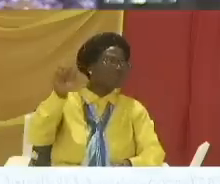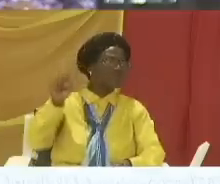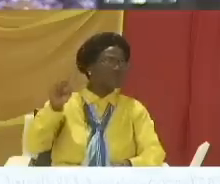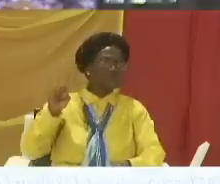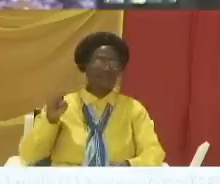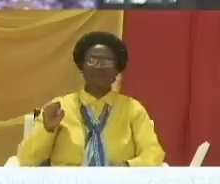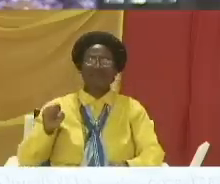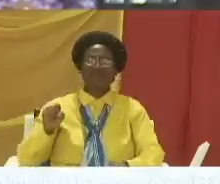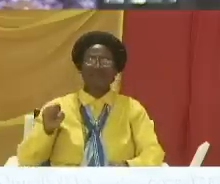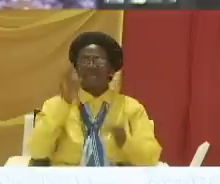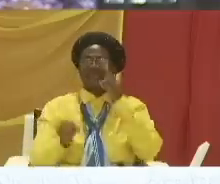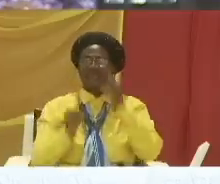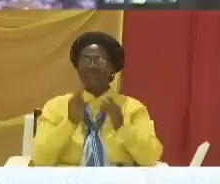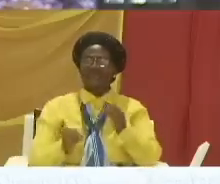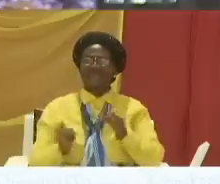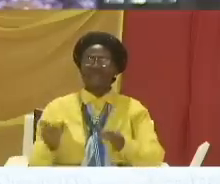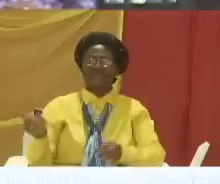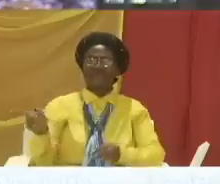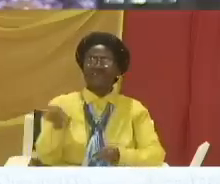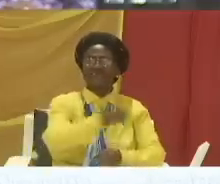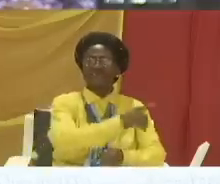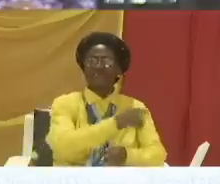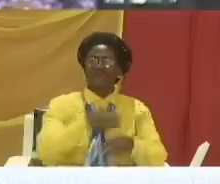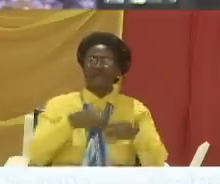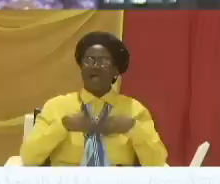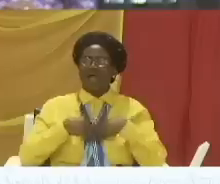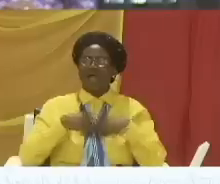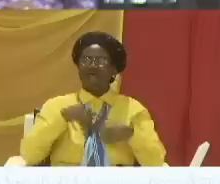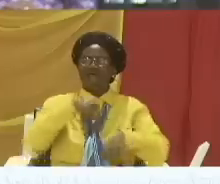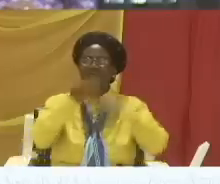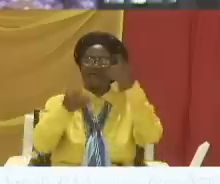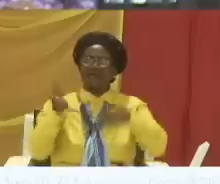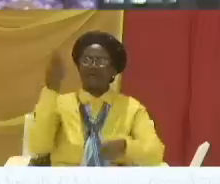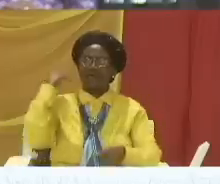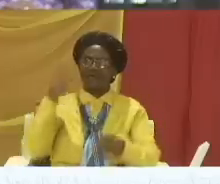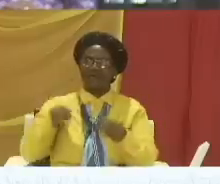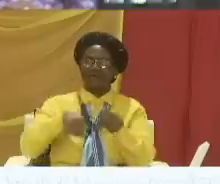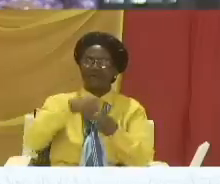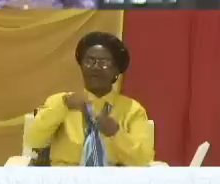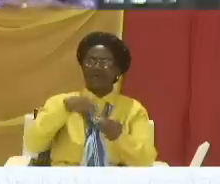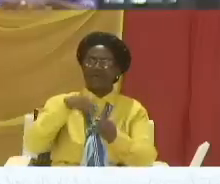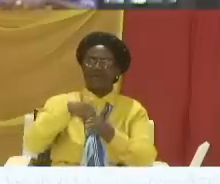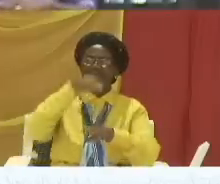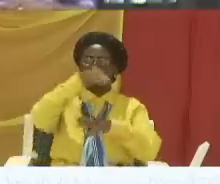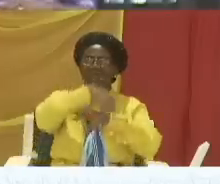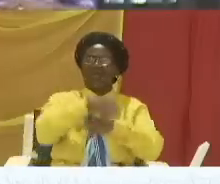If we had gone around in the night running our convention,